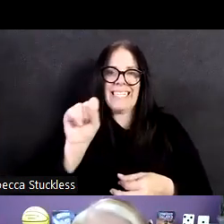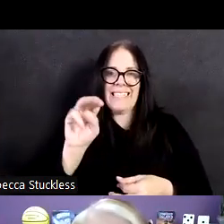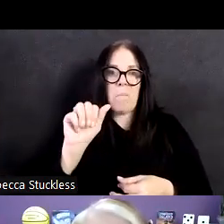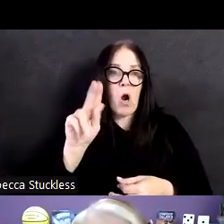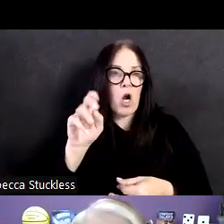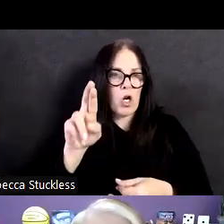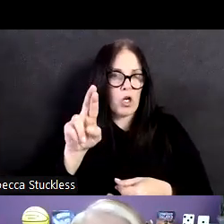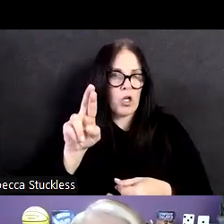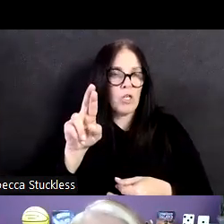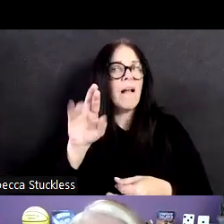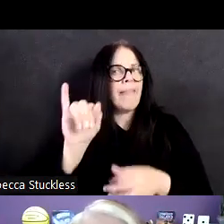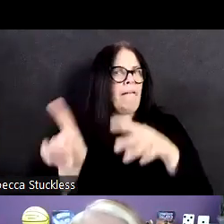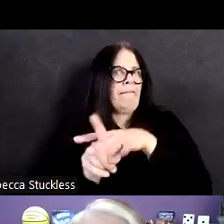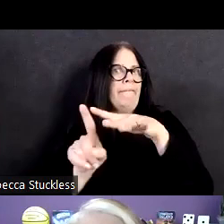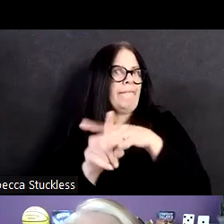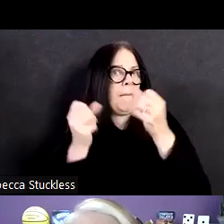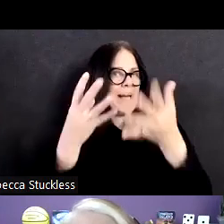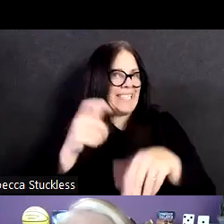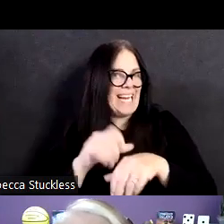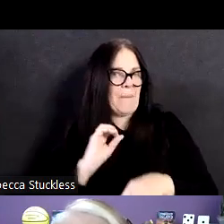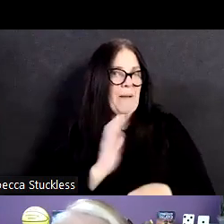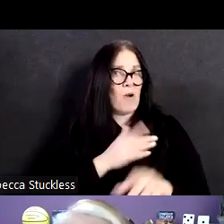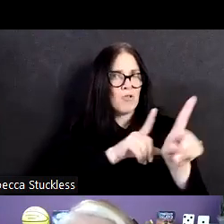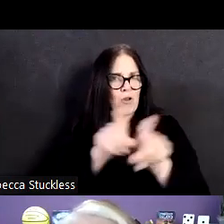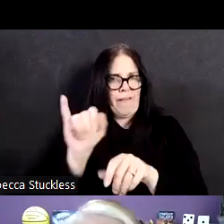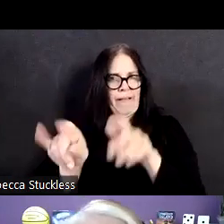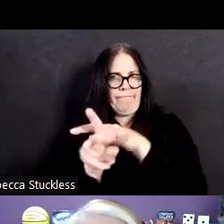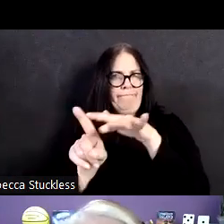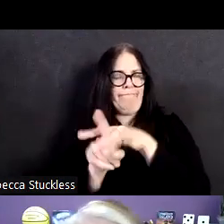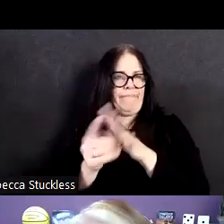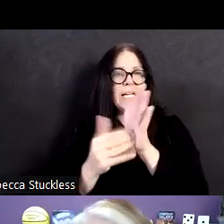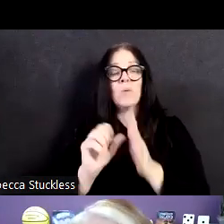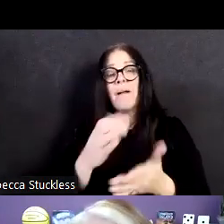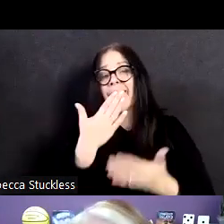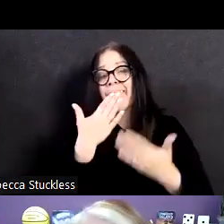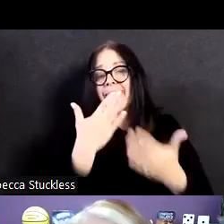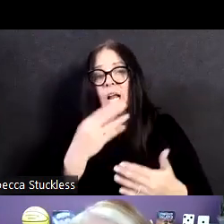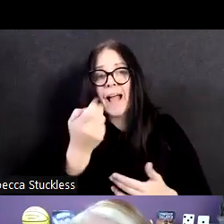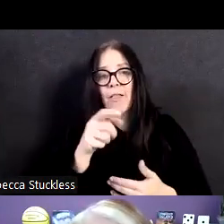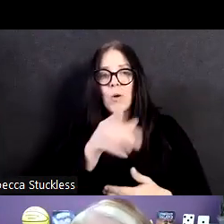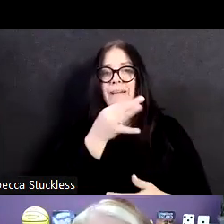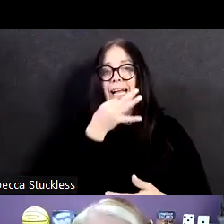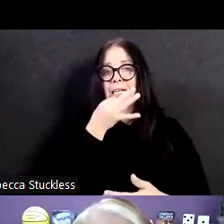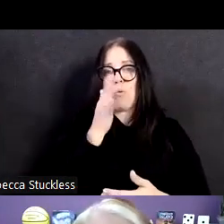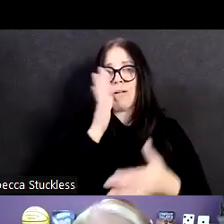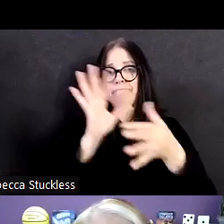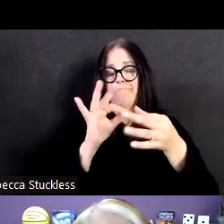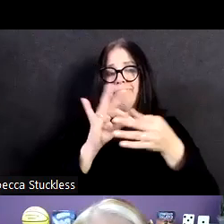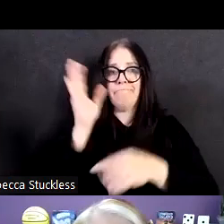survey. Heather, thank you so much for bringing your expertise on this subject to our webinar today, and I'll pass the floor to